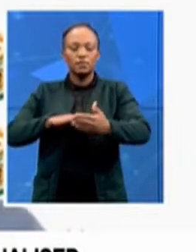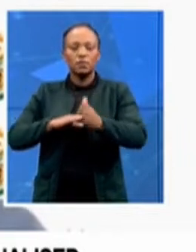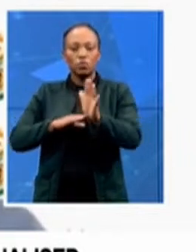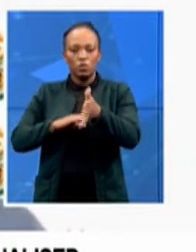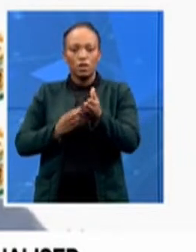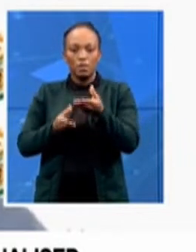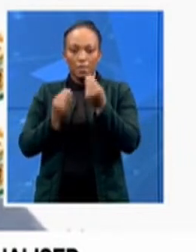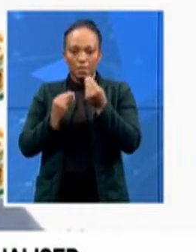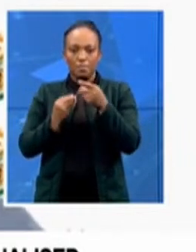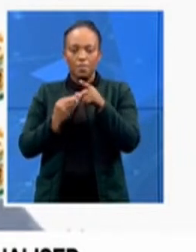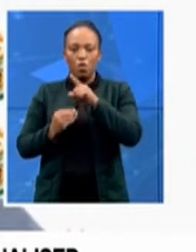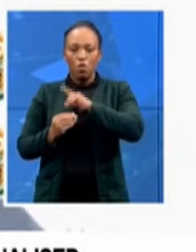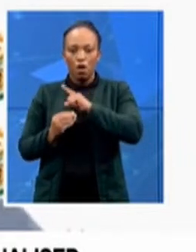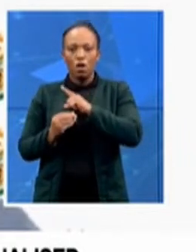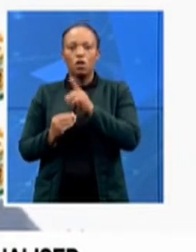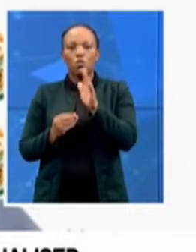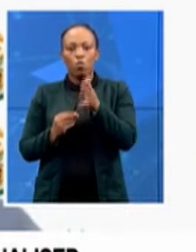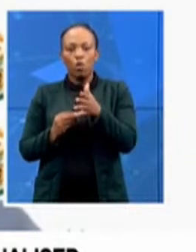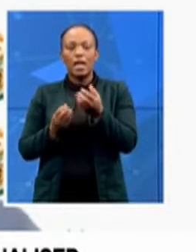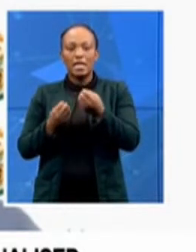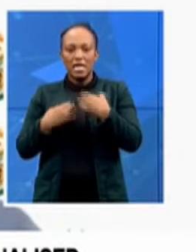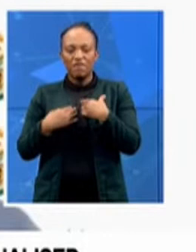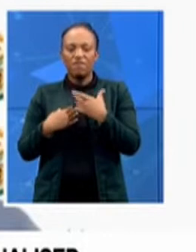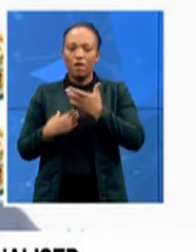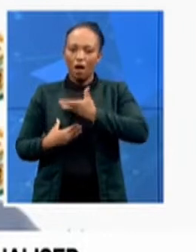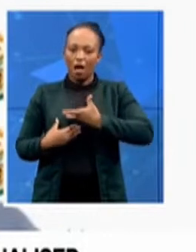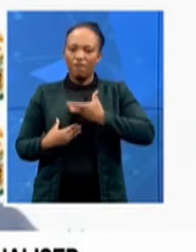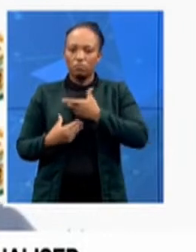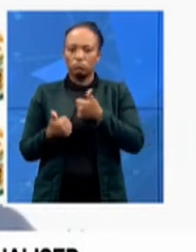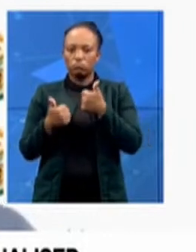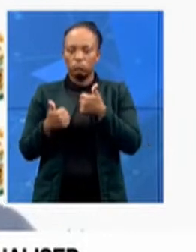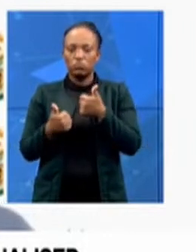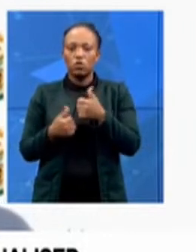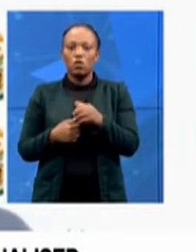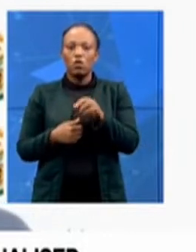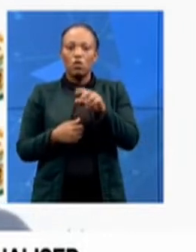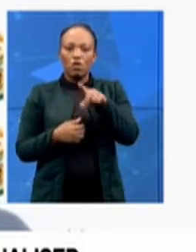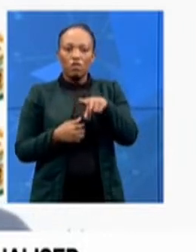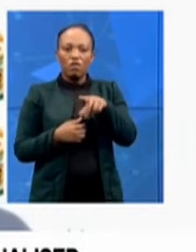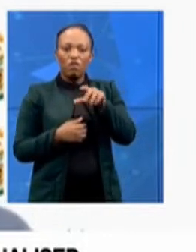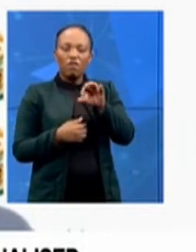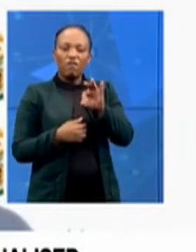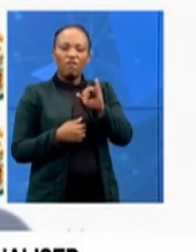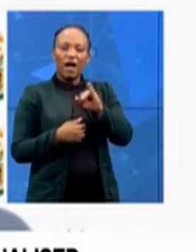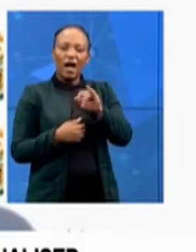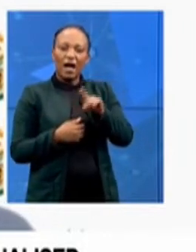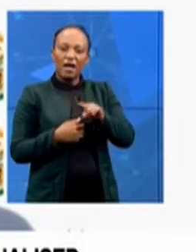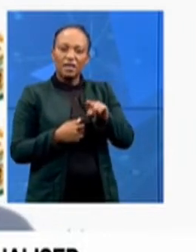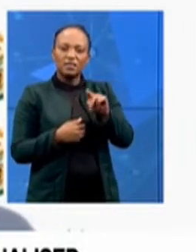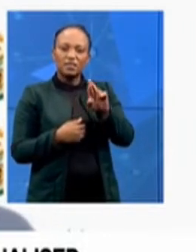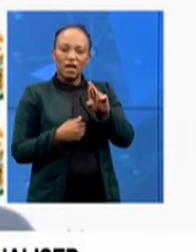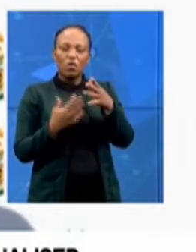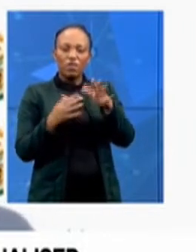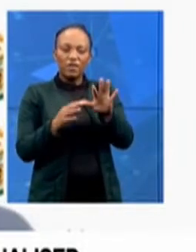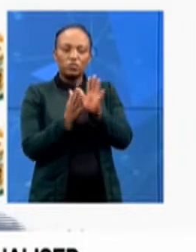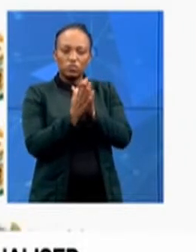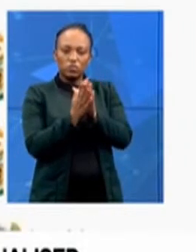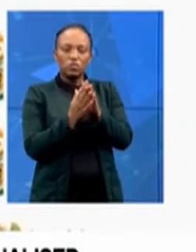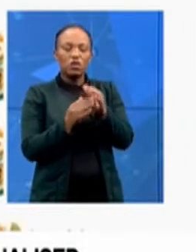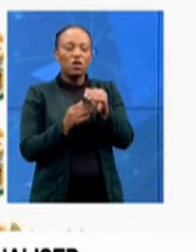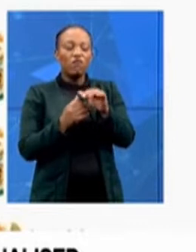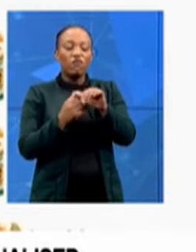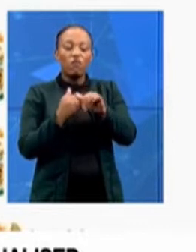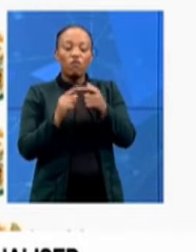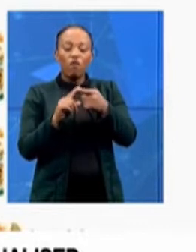comfort. Pfizer, we've written to them to give us another pipeline so that from July, we are very clear on what is going